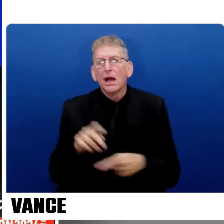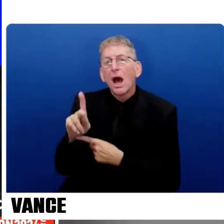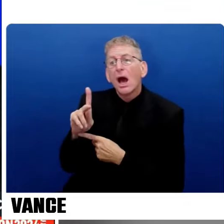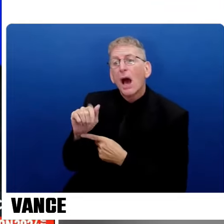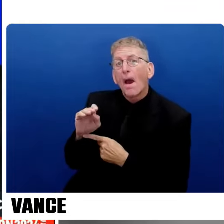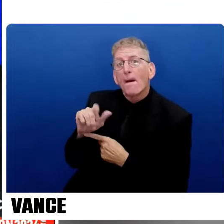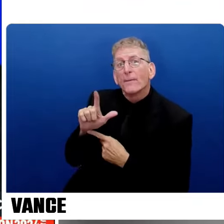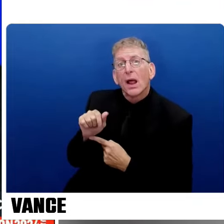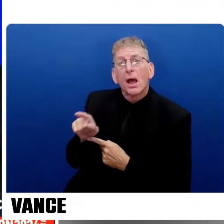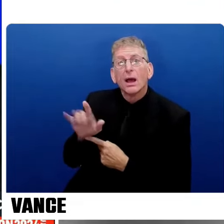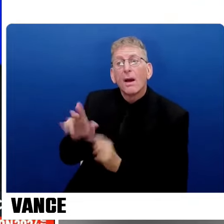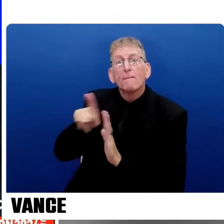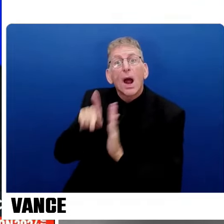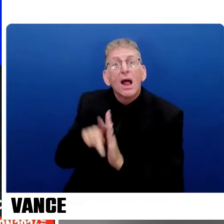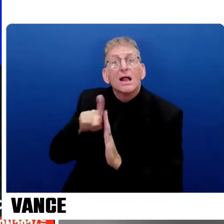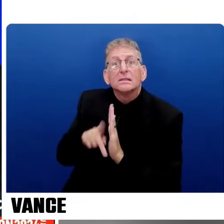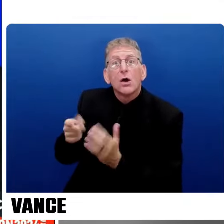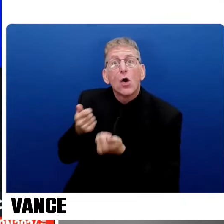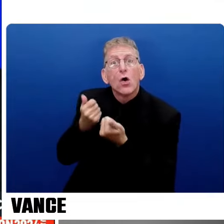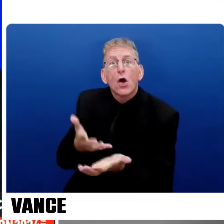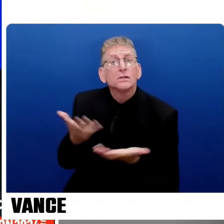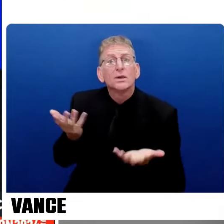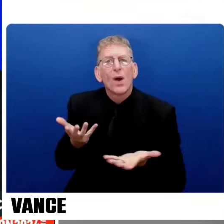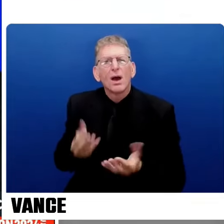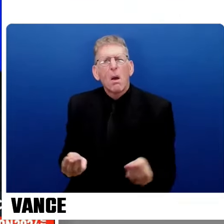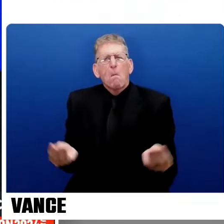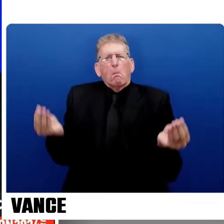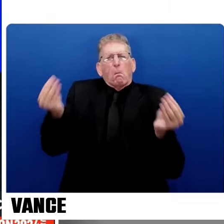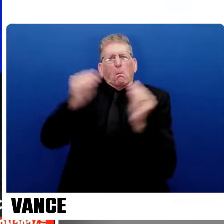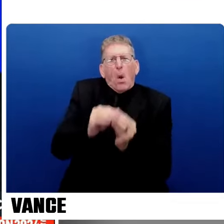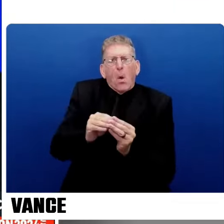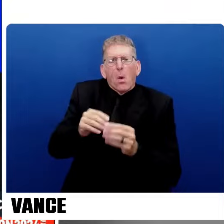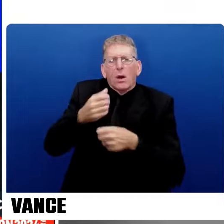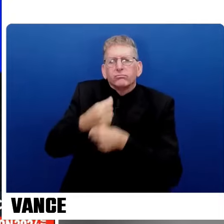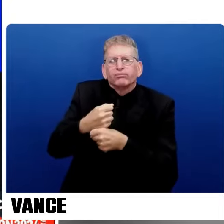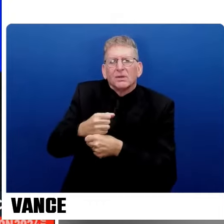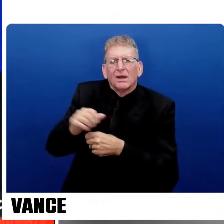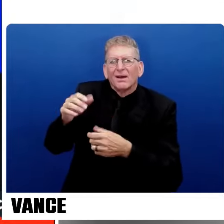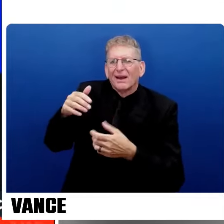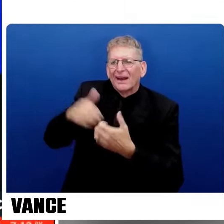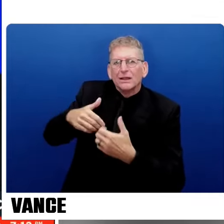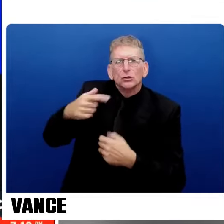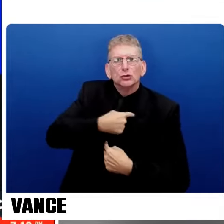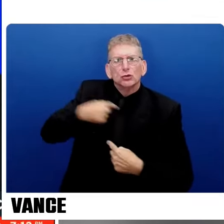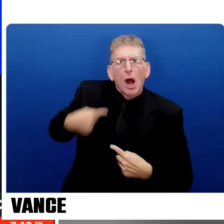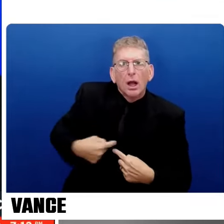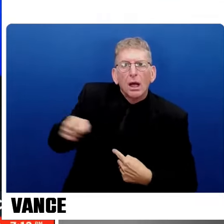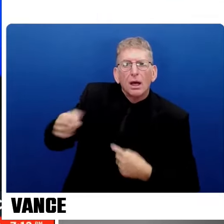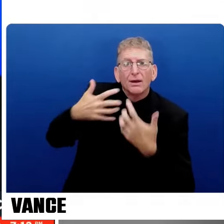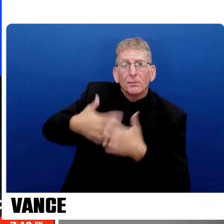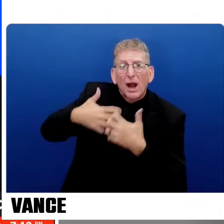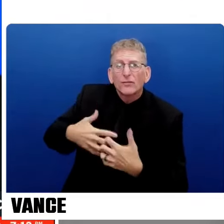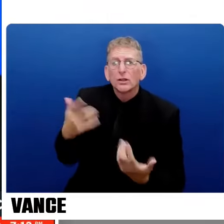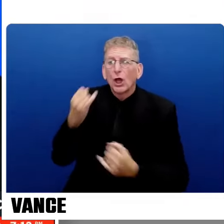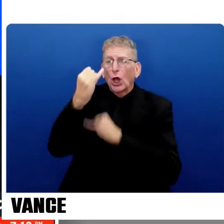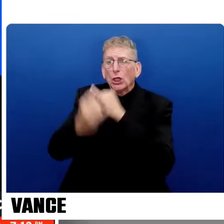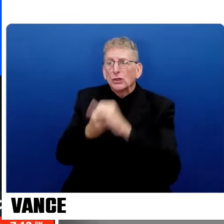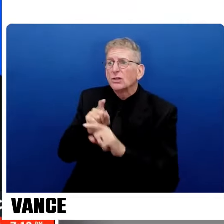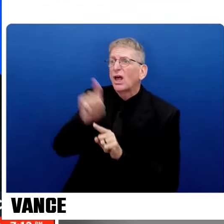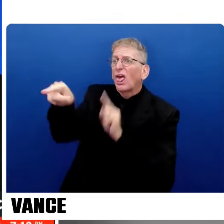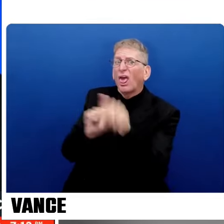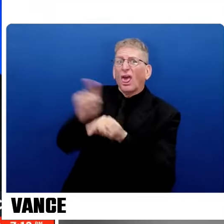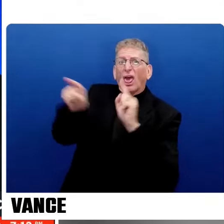more manufacturing overseas, more doing business in some of the dirtiest parts of the entire world. And when I say that, I mean the amount of carbon emissions